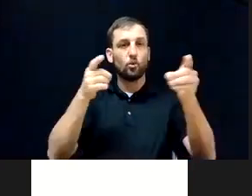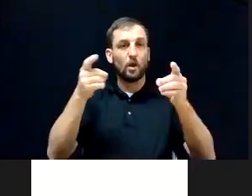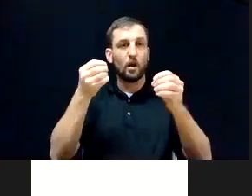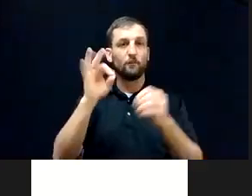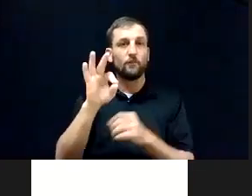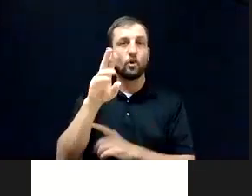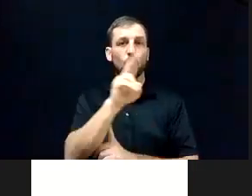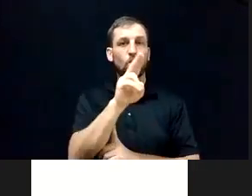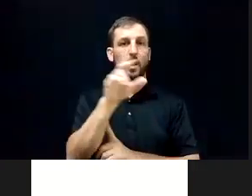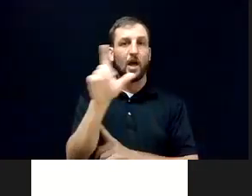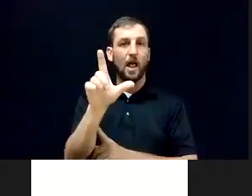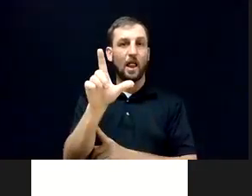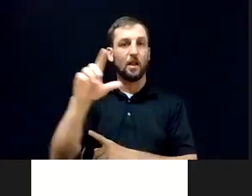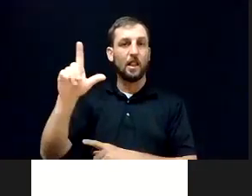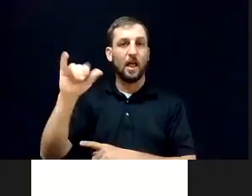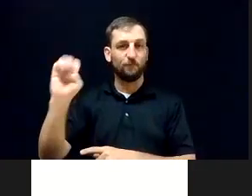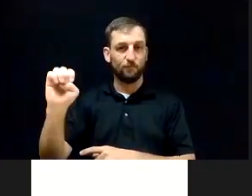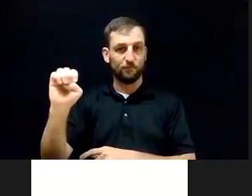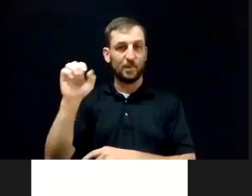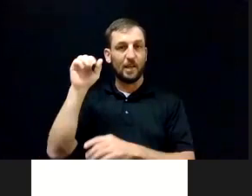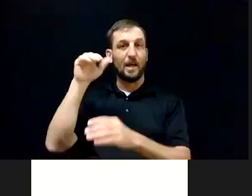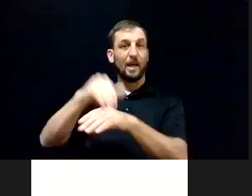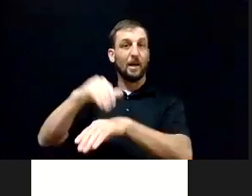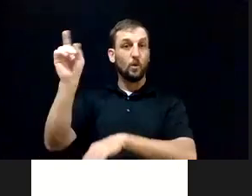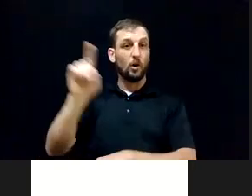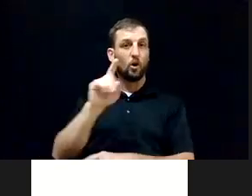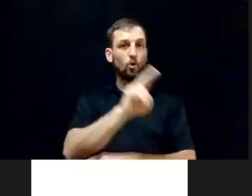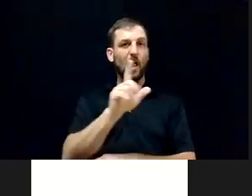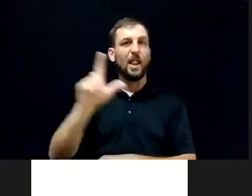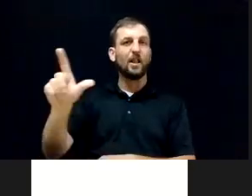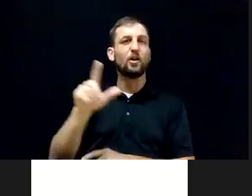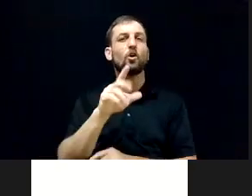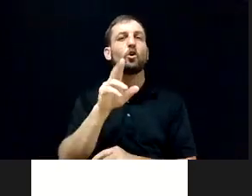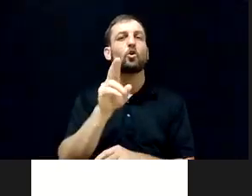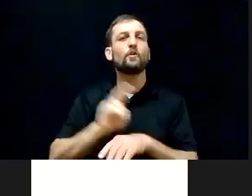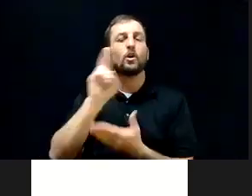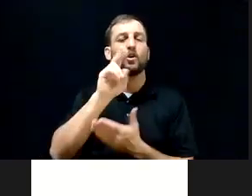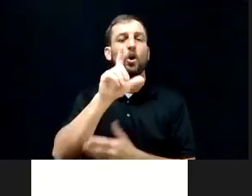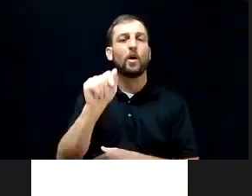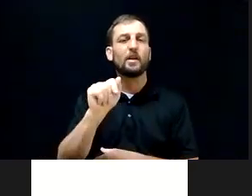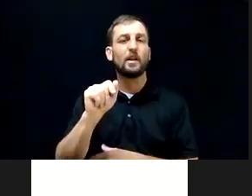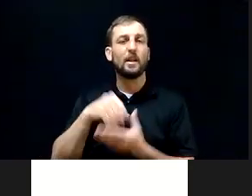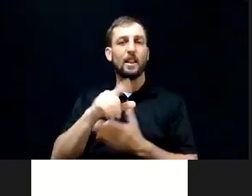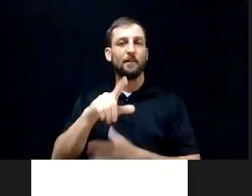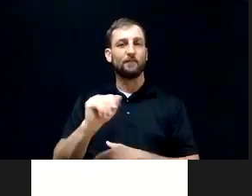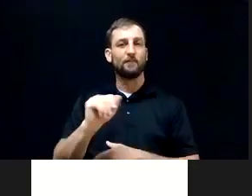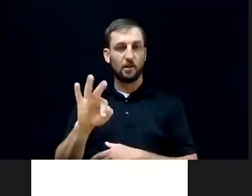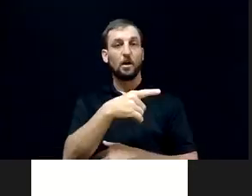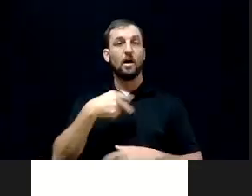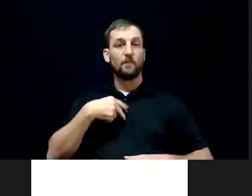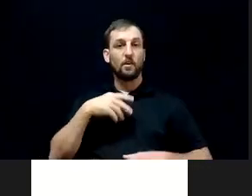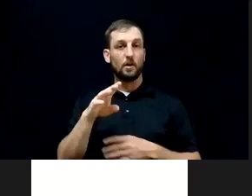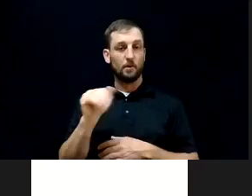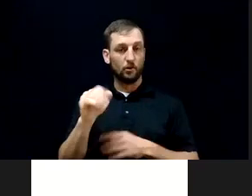UL Life at the University of Louisiana at Lafayette. She holds a bachelor's degree in mass communication from Louisiana